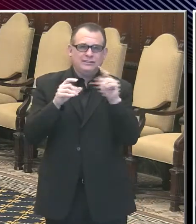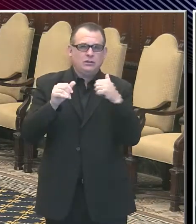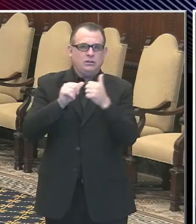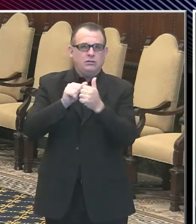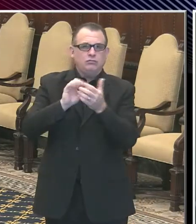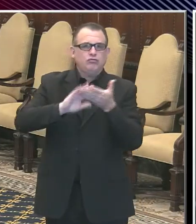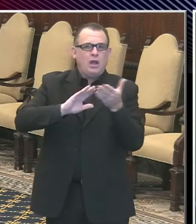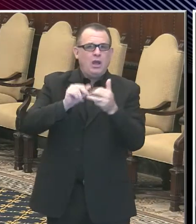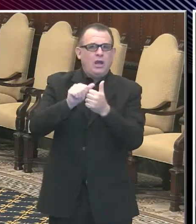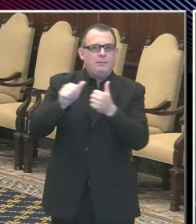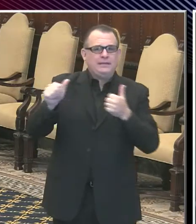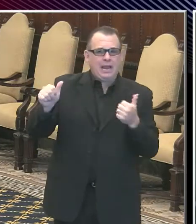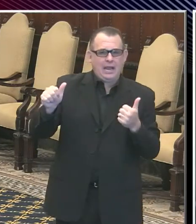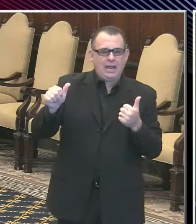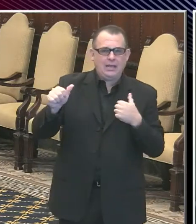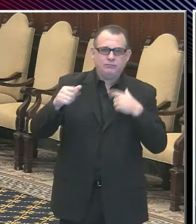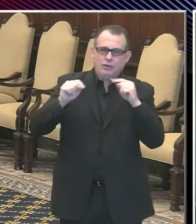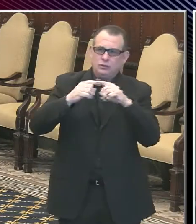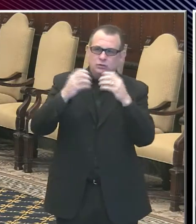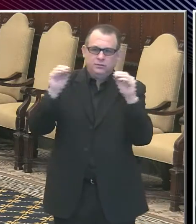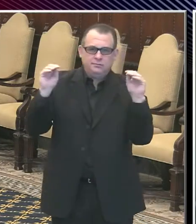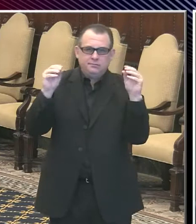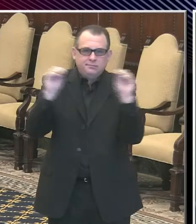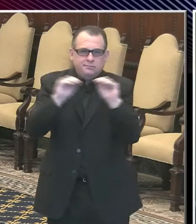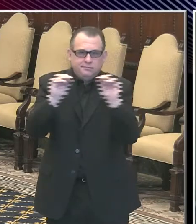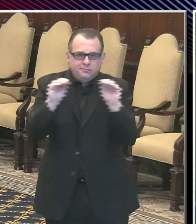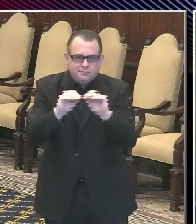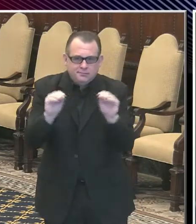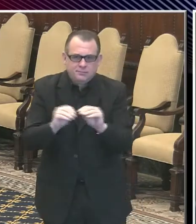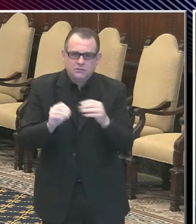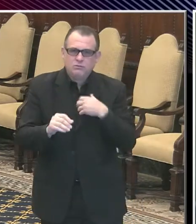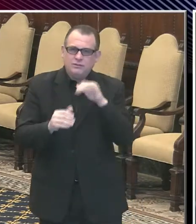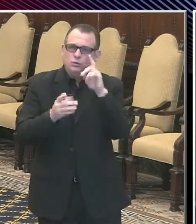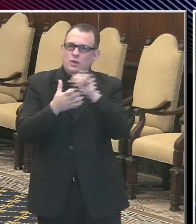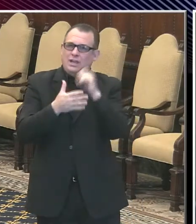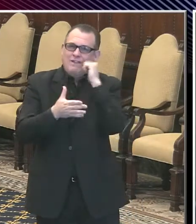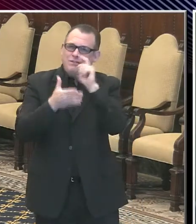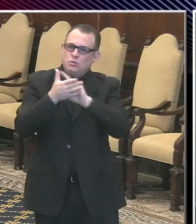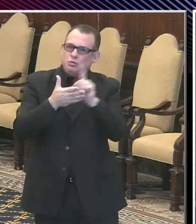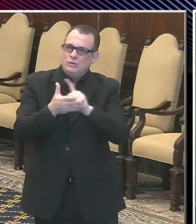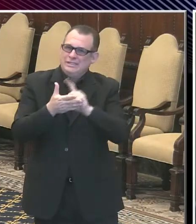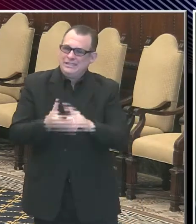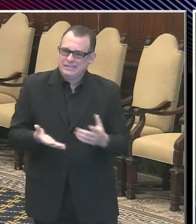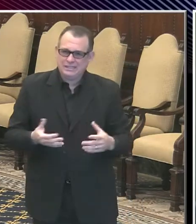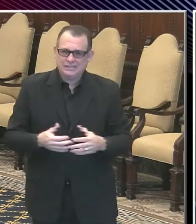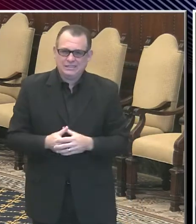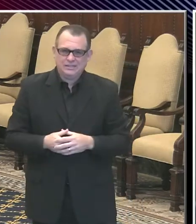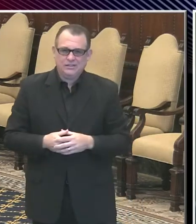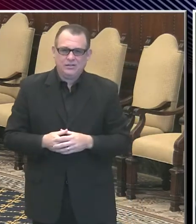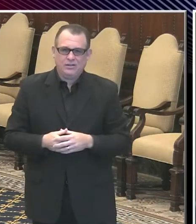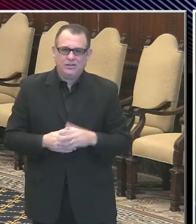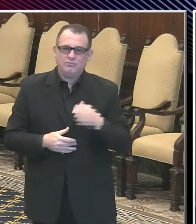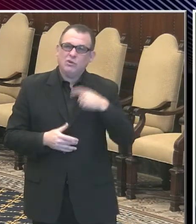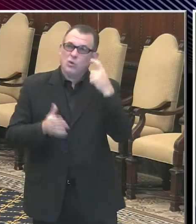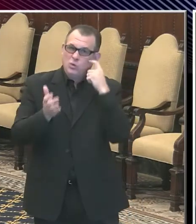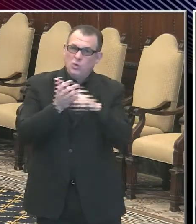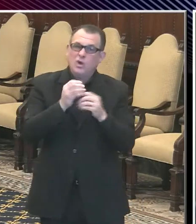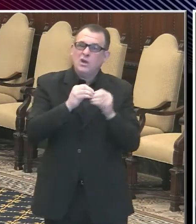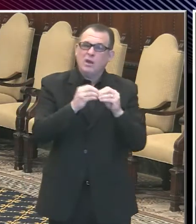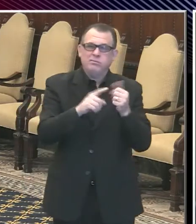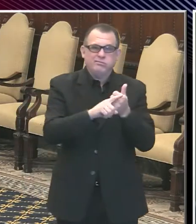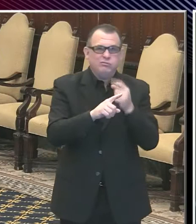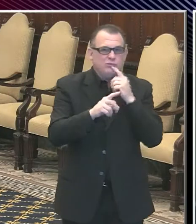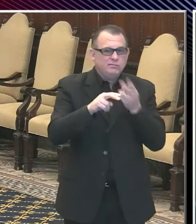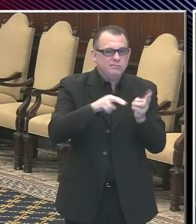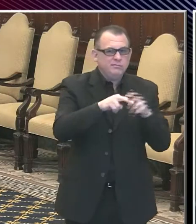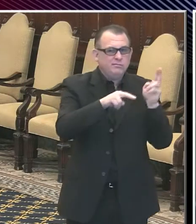information to come in, and we do that on a roughly weekly basis. And so when we do that match, we pick up many cases that occurred in the past. That's why we have this